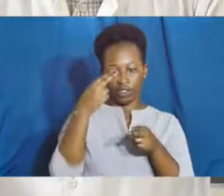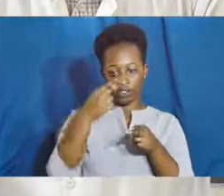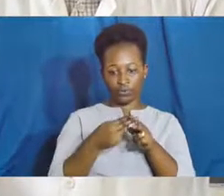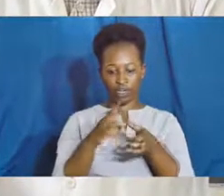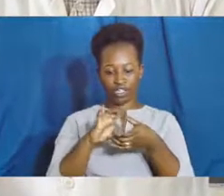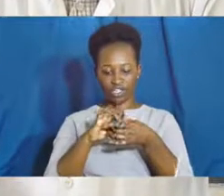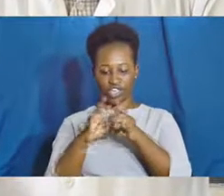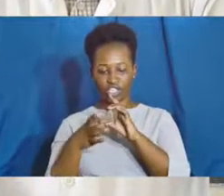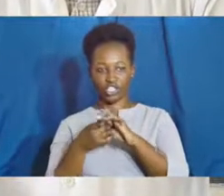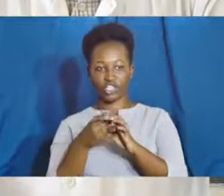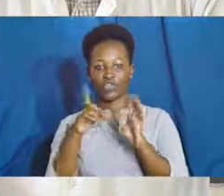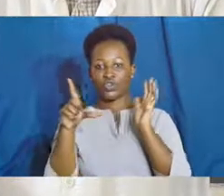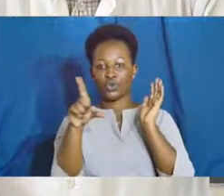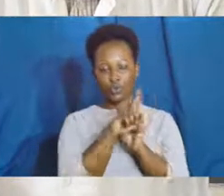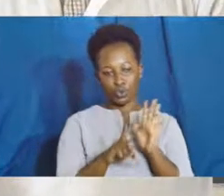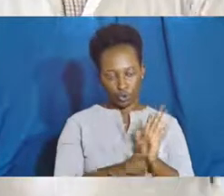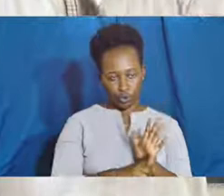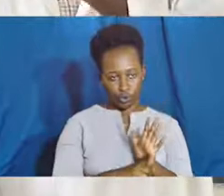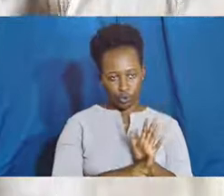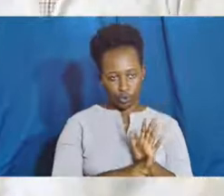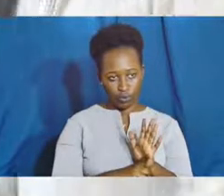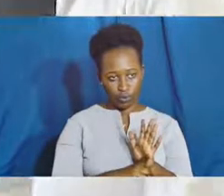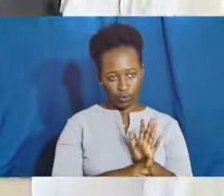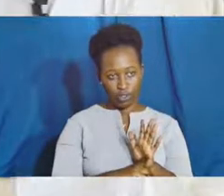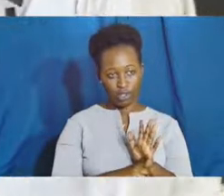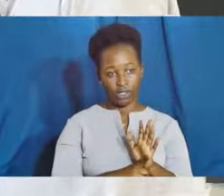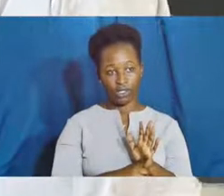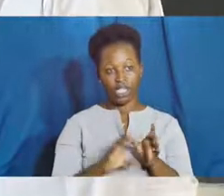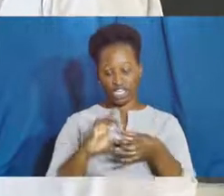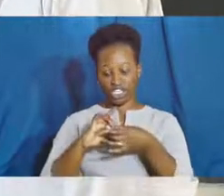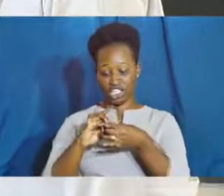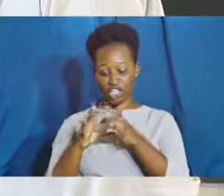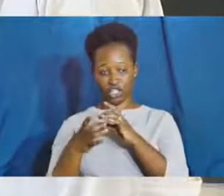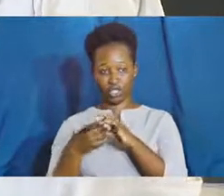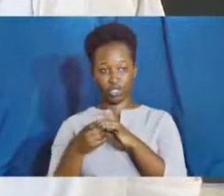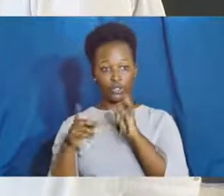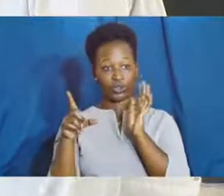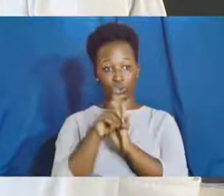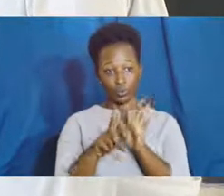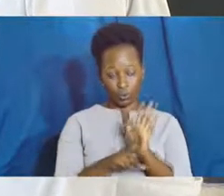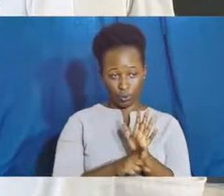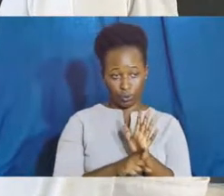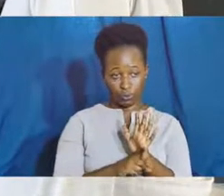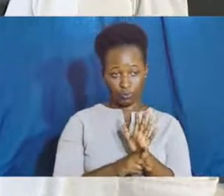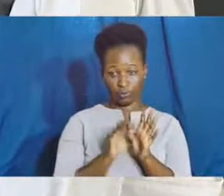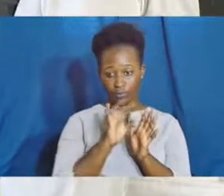rule. That is one. And then a junction rule,